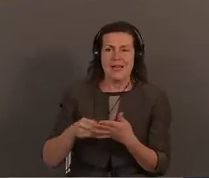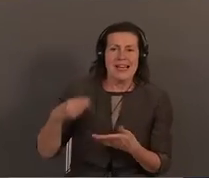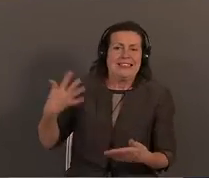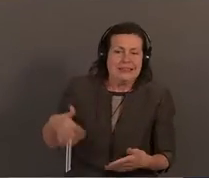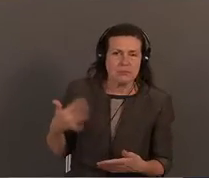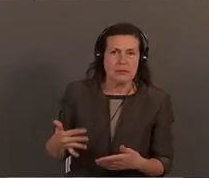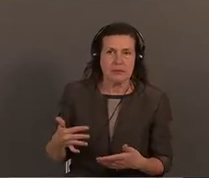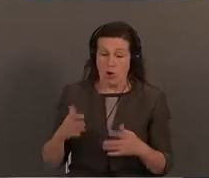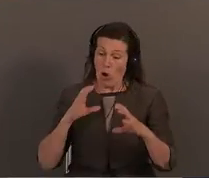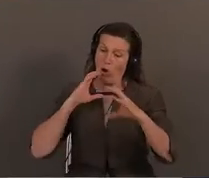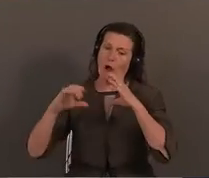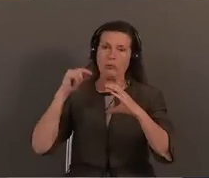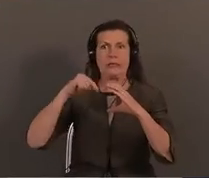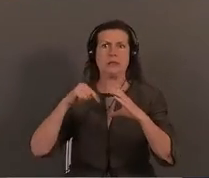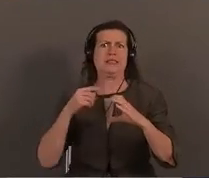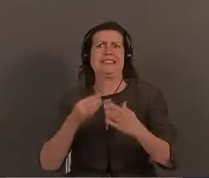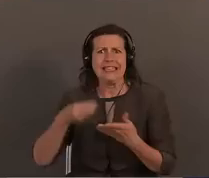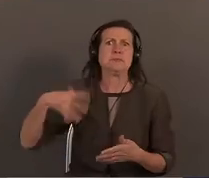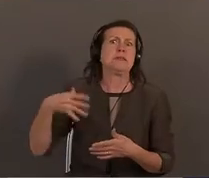actually communicate. And